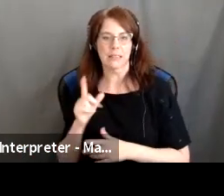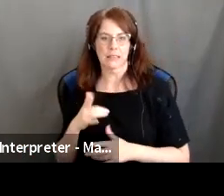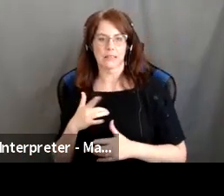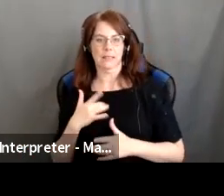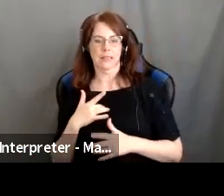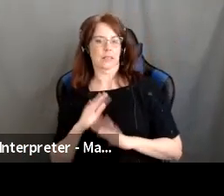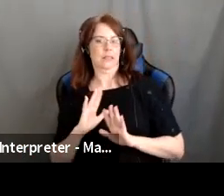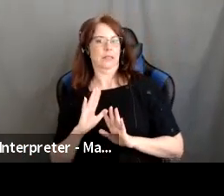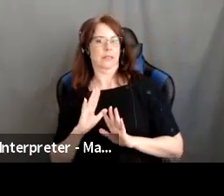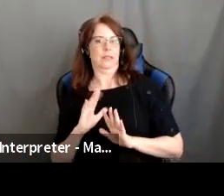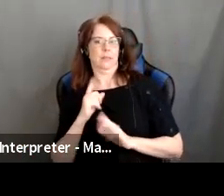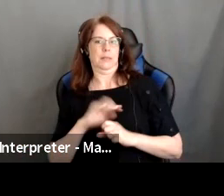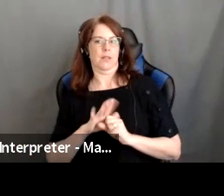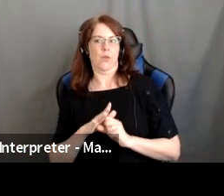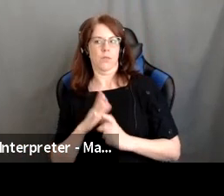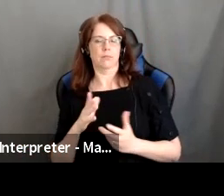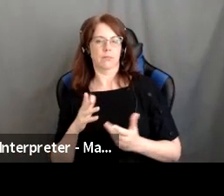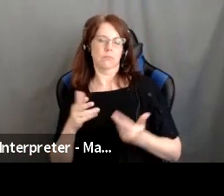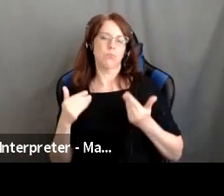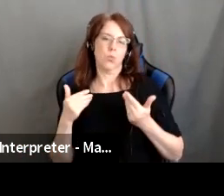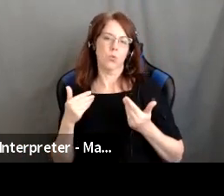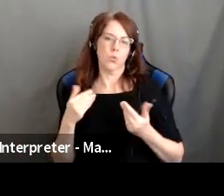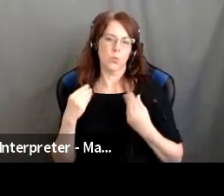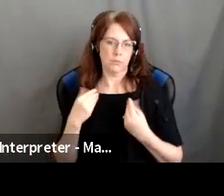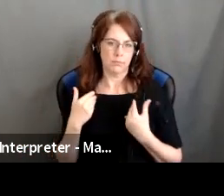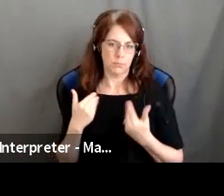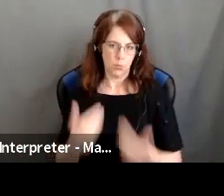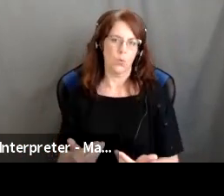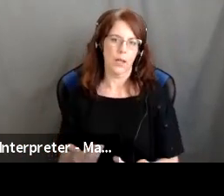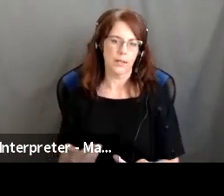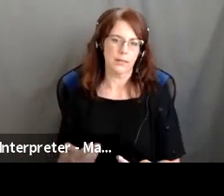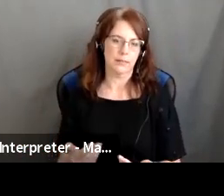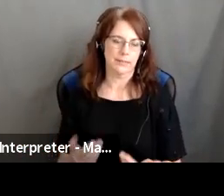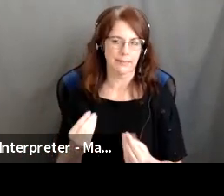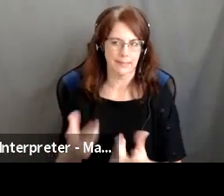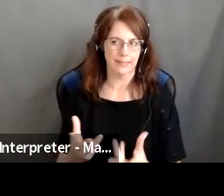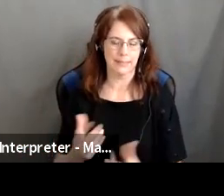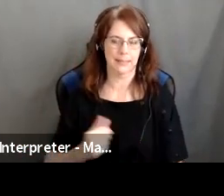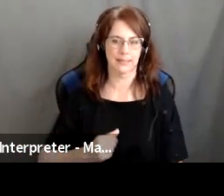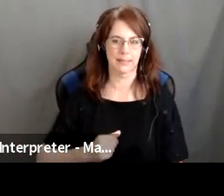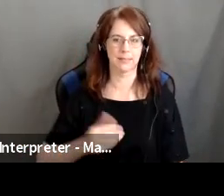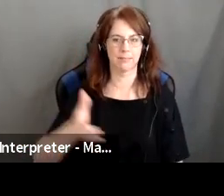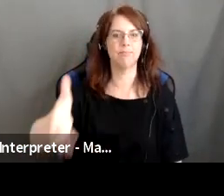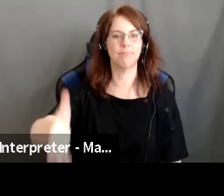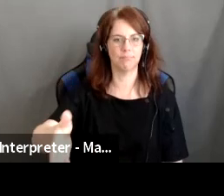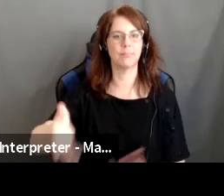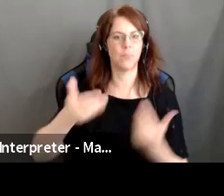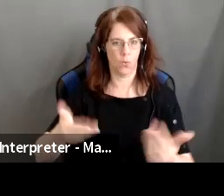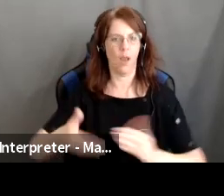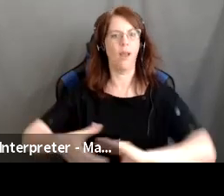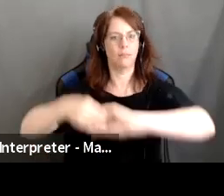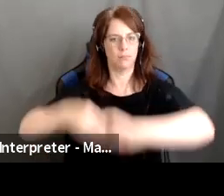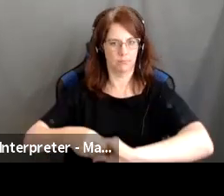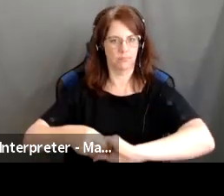with that due to COVID, you would tell them to still reach out their hand then and give them that